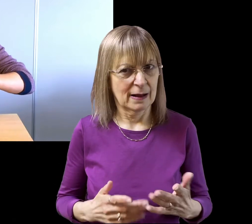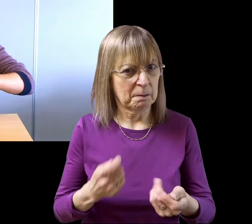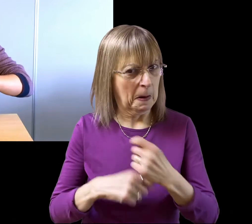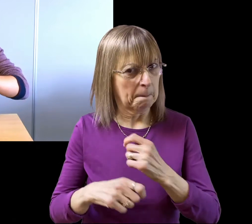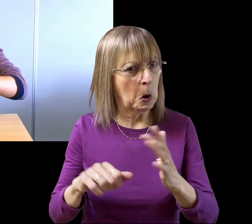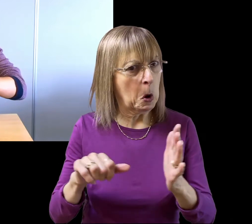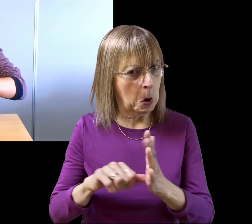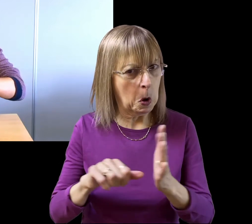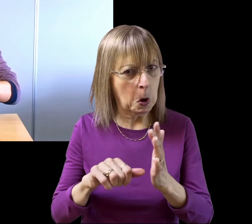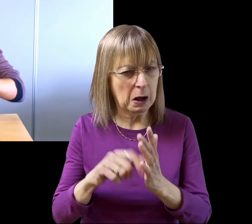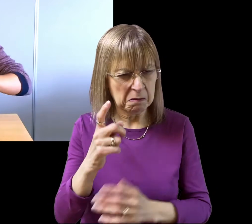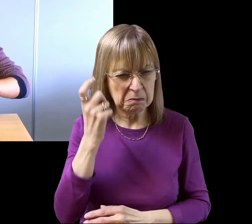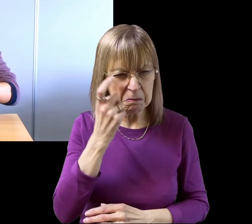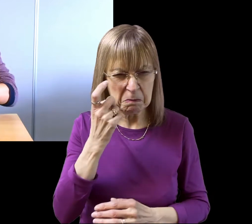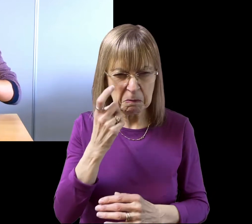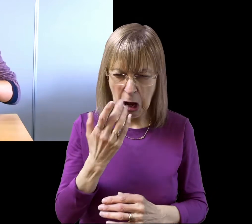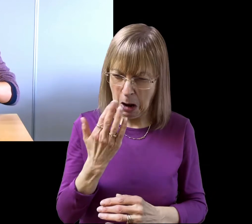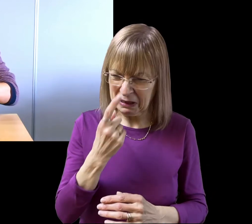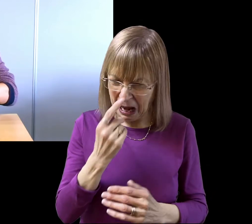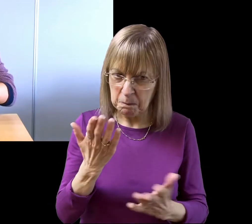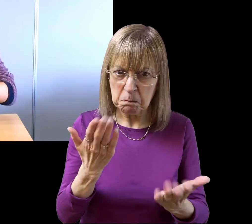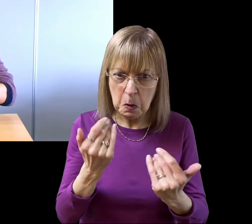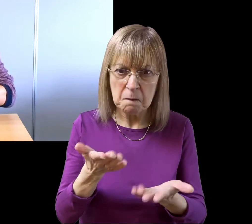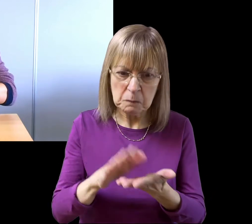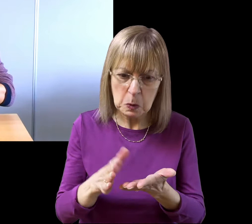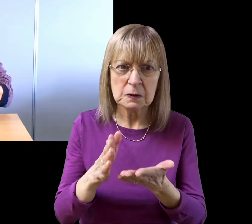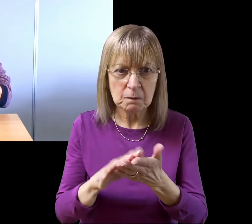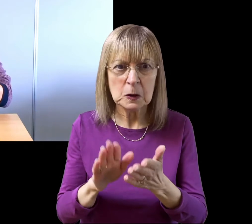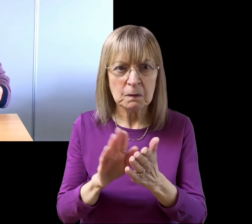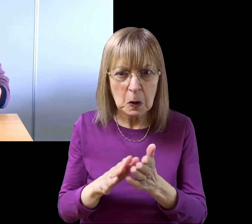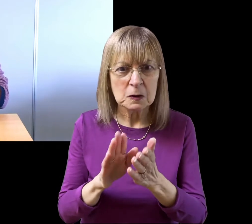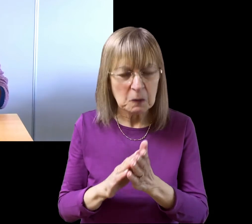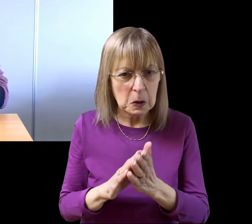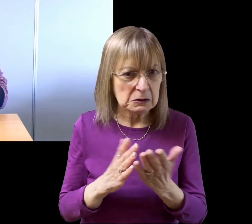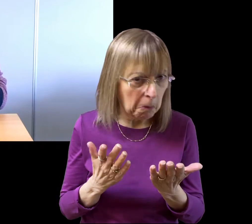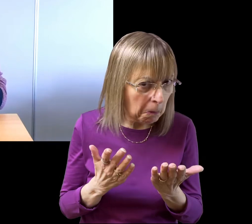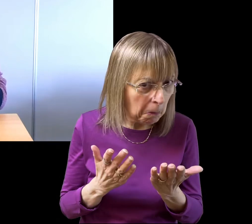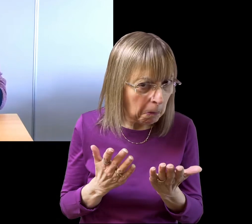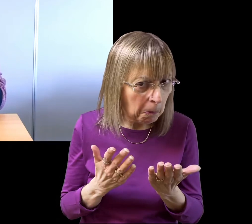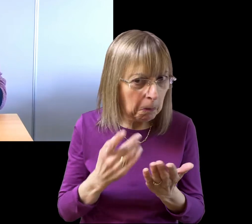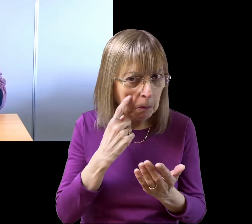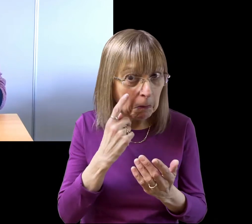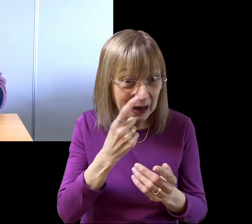Starting to get tricky now. You might be starting to wonder how many times